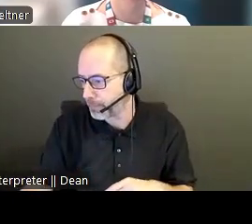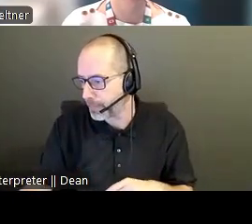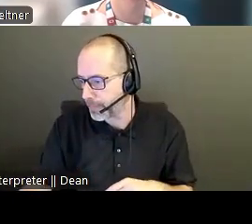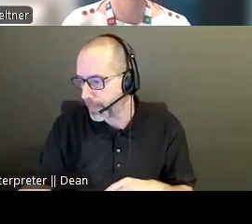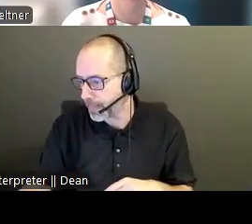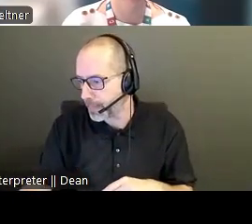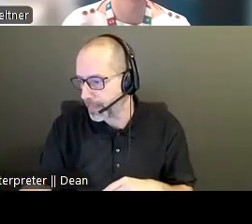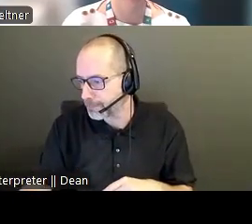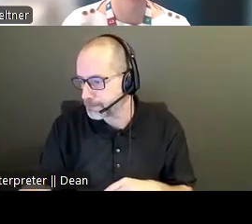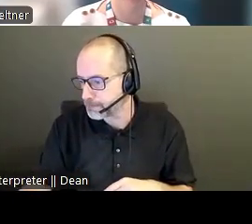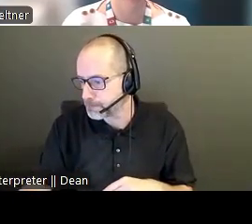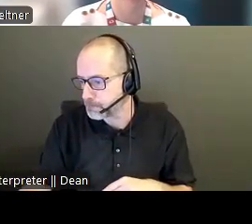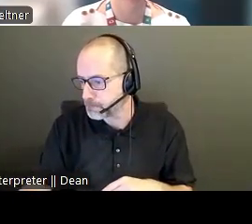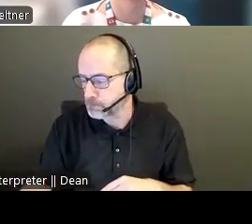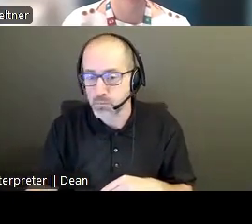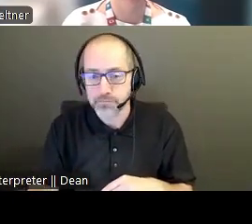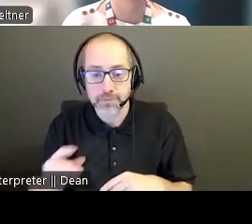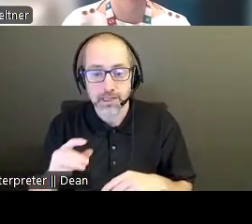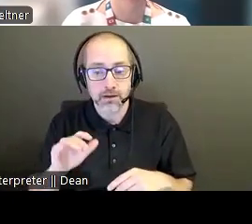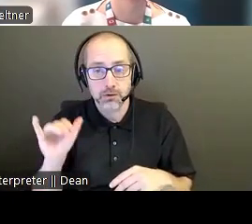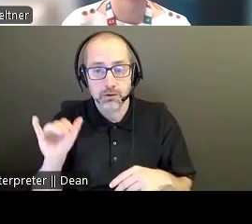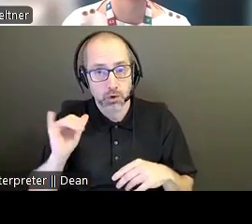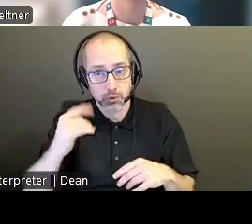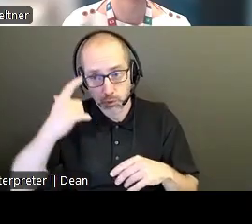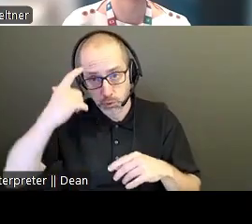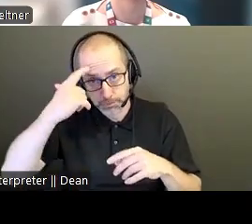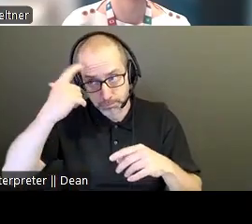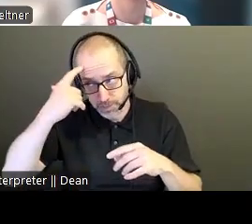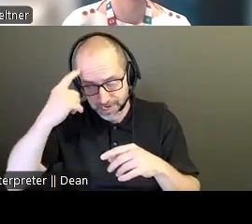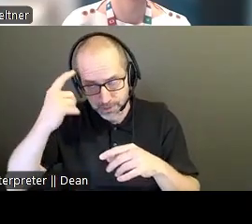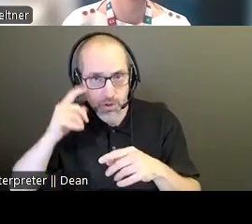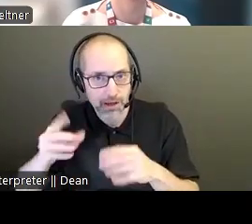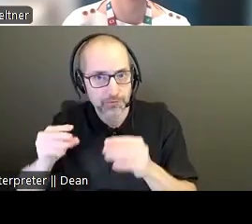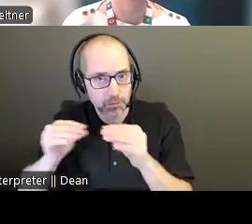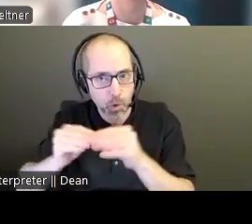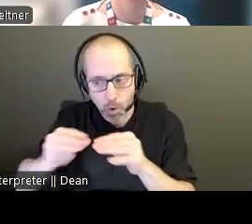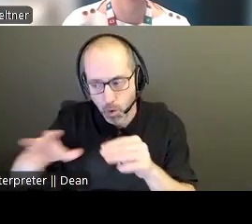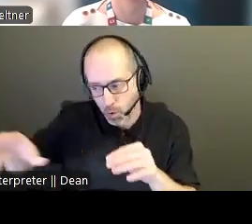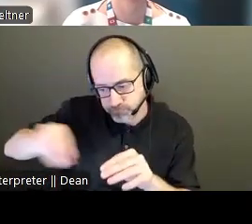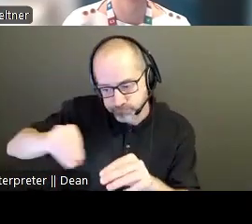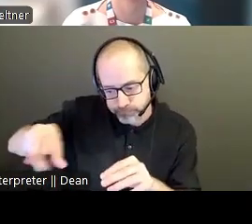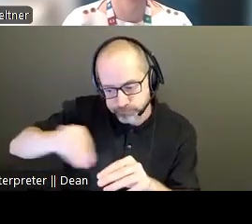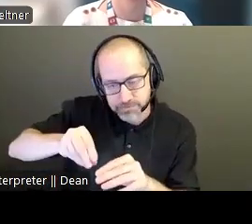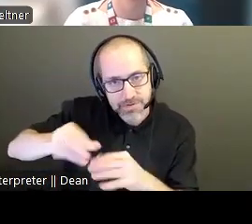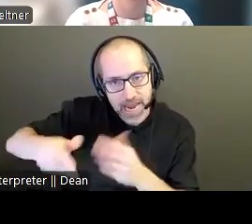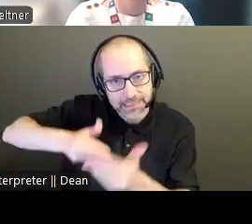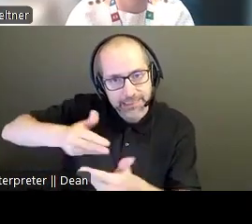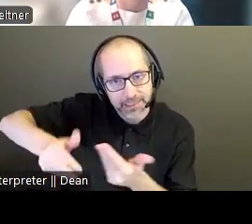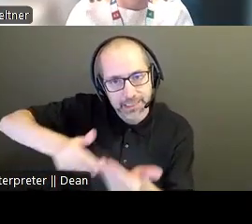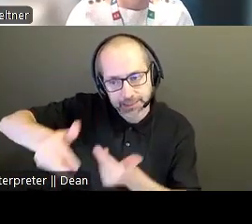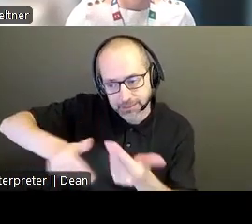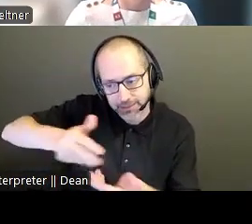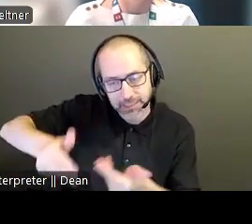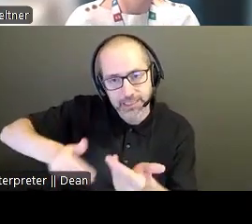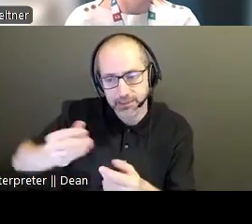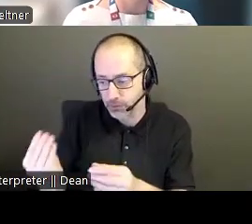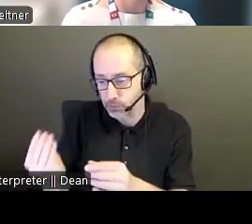We also increase the neural activity in the auditory pathway because we're providing amplification to those hair